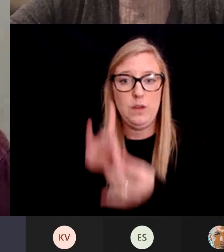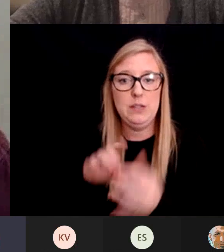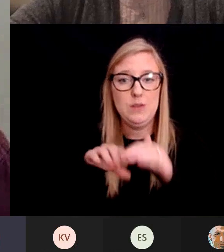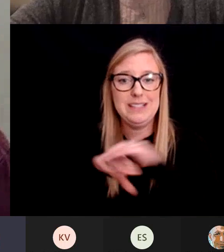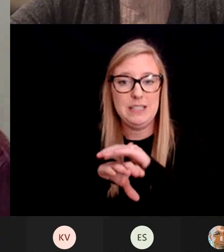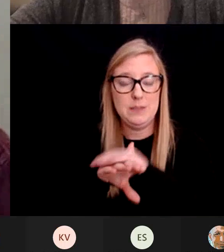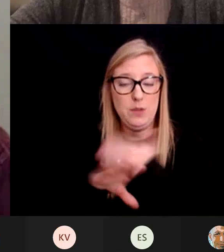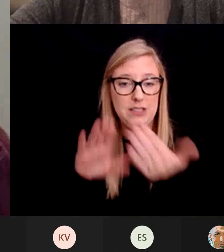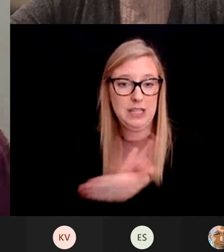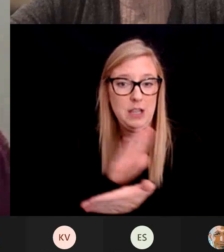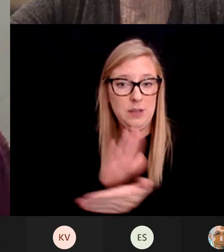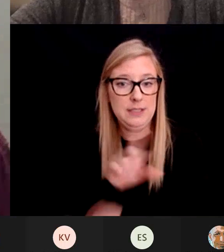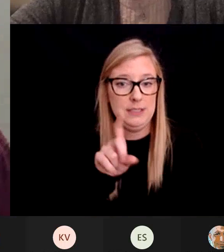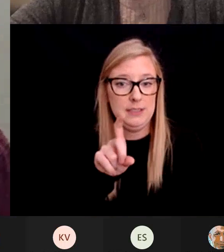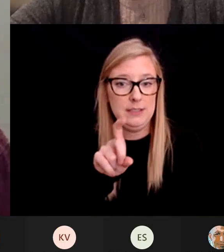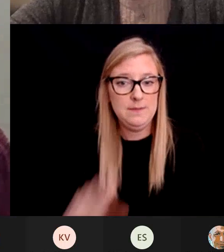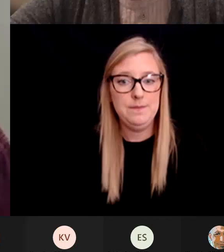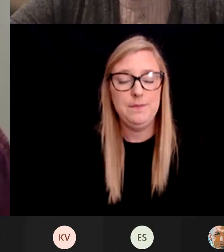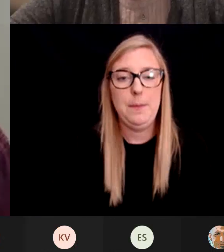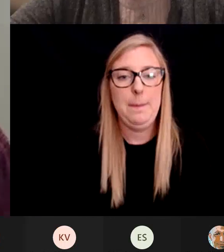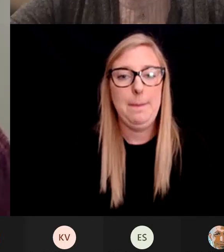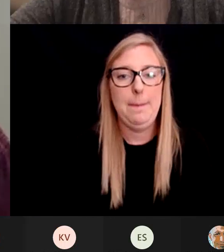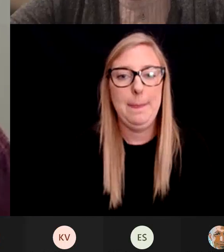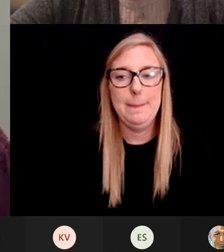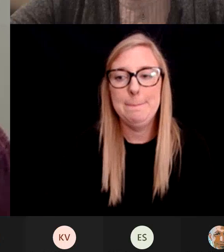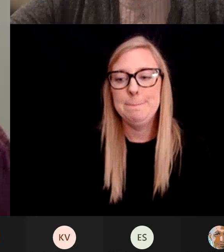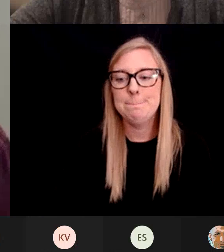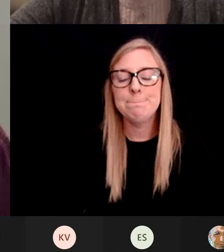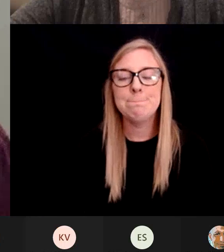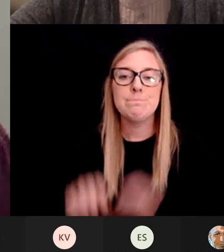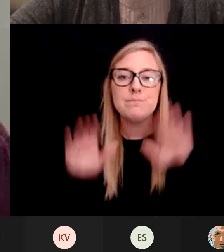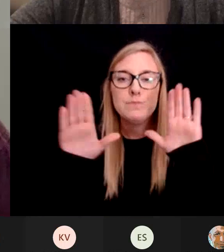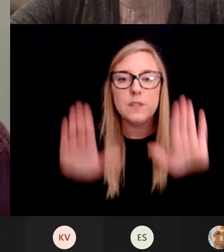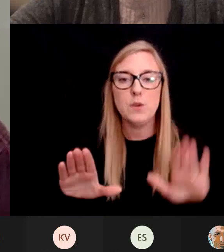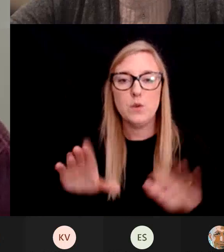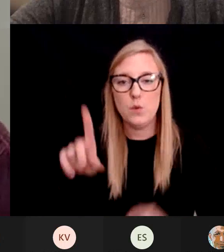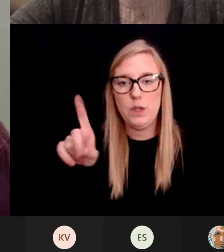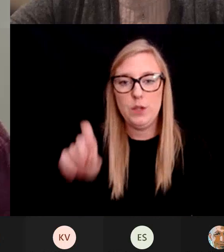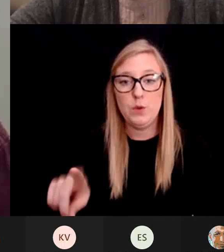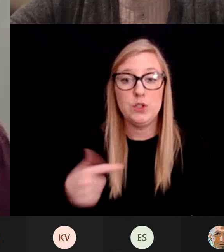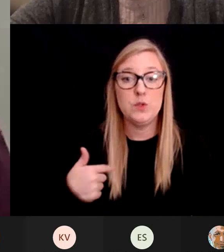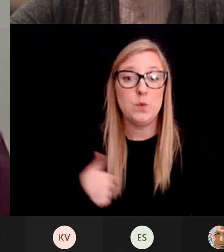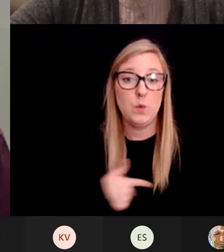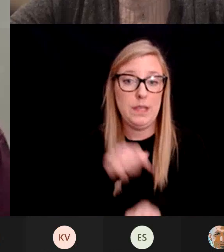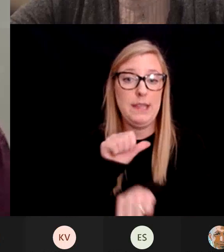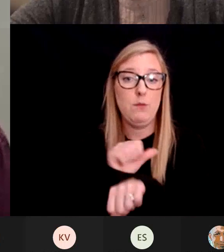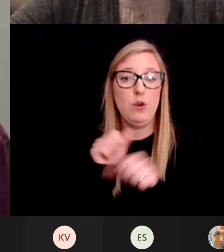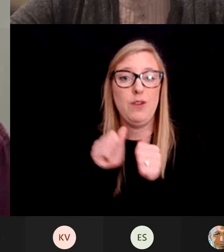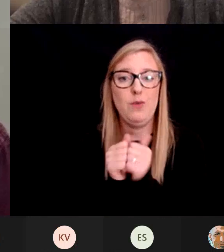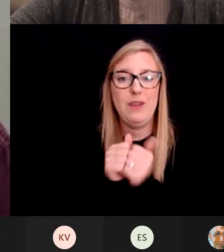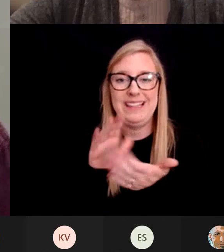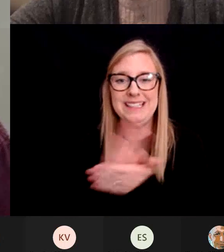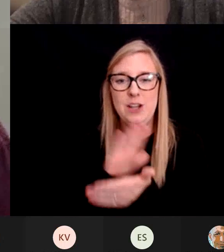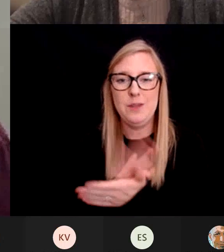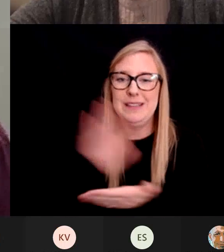documents? It's a great question. I will say we work with documents a lot less